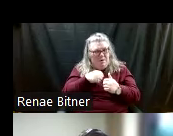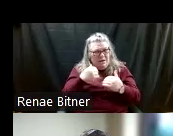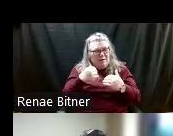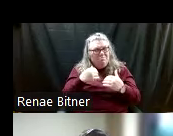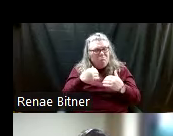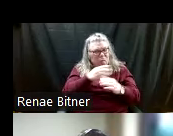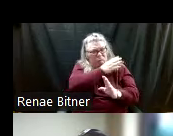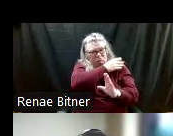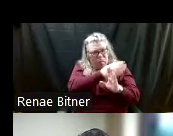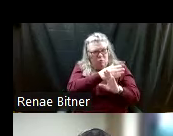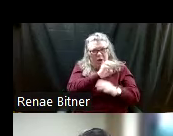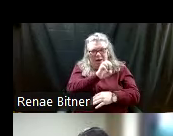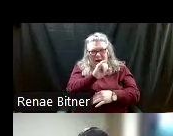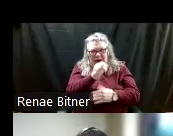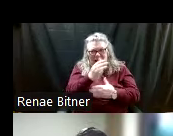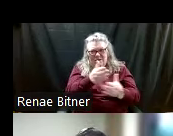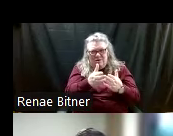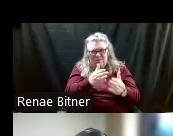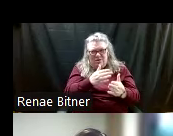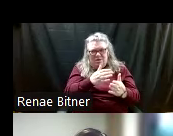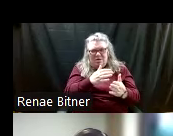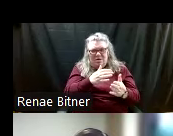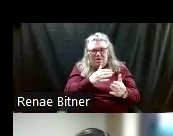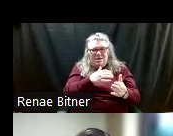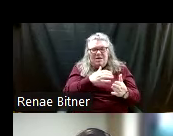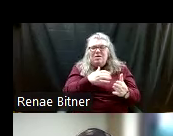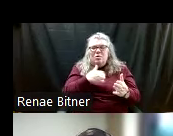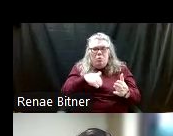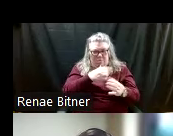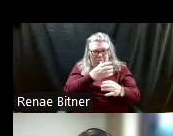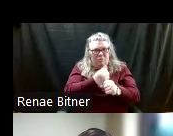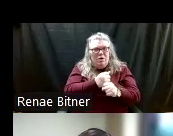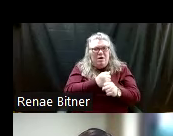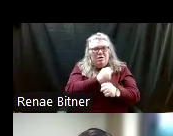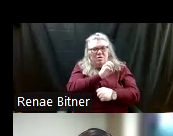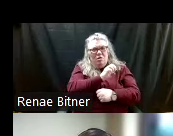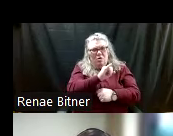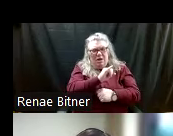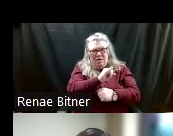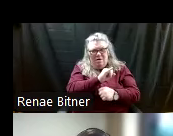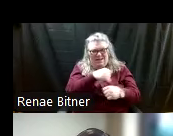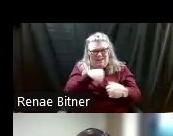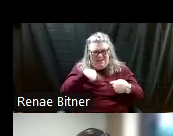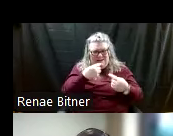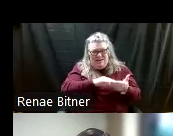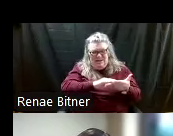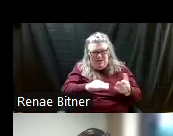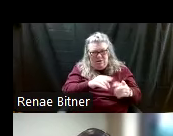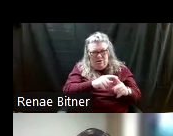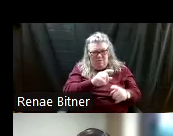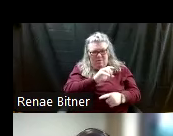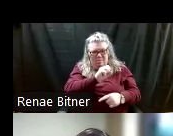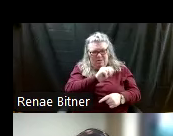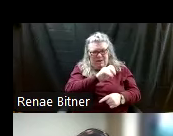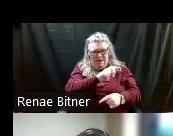we'd been receiving early intervention. Sorry to hop around here. We'd been receiving early intervention since our discharge from Sanford. Um and